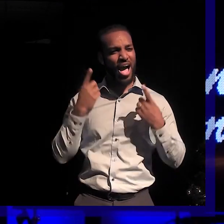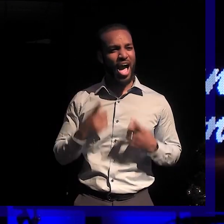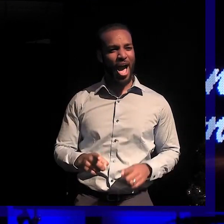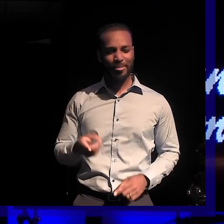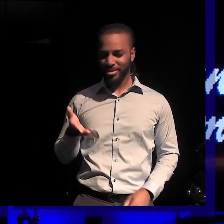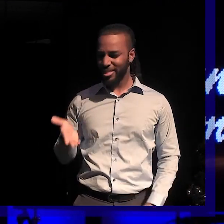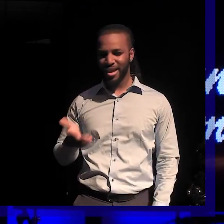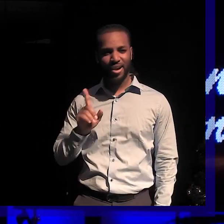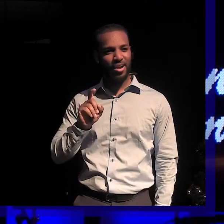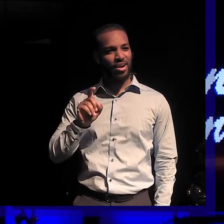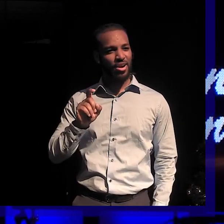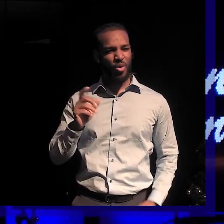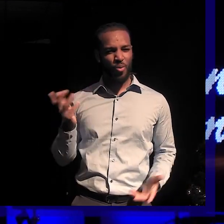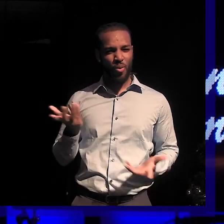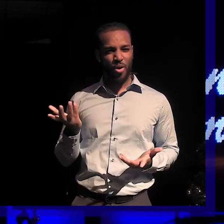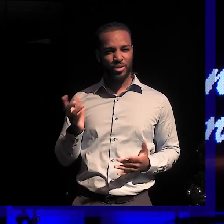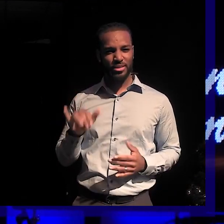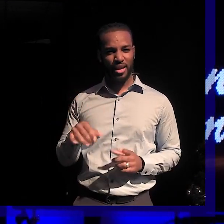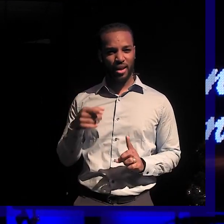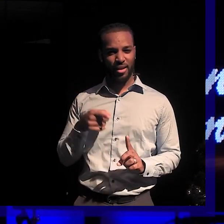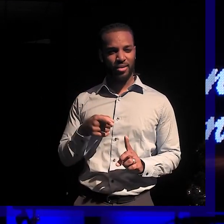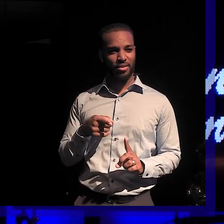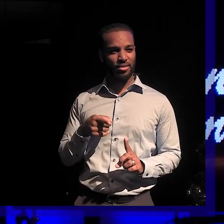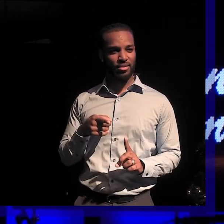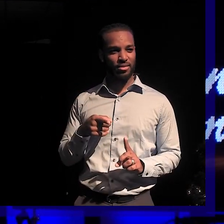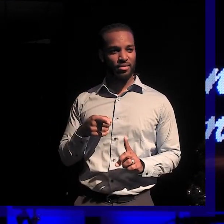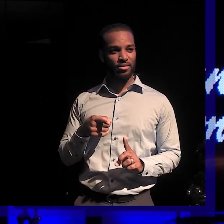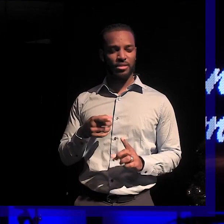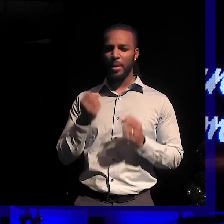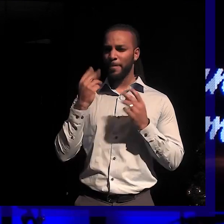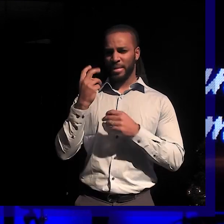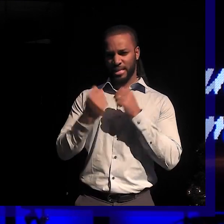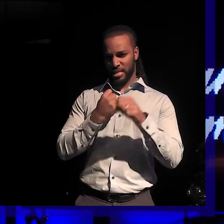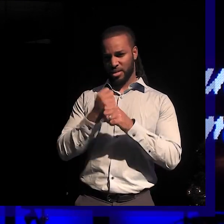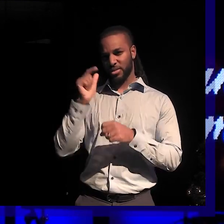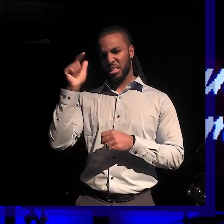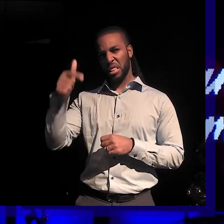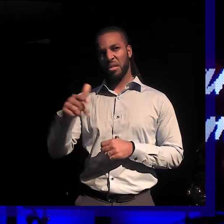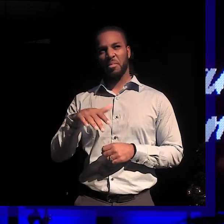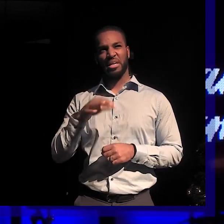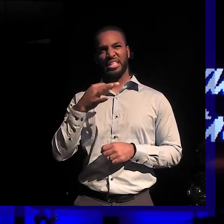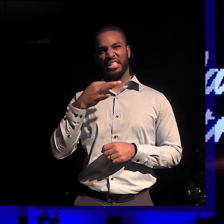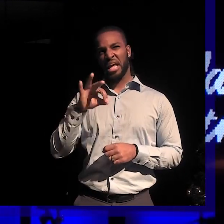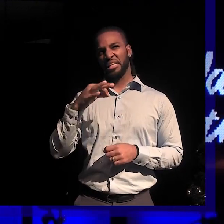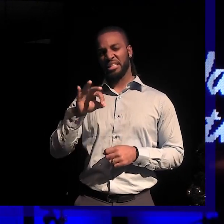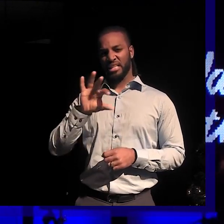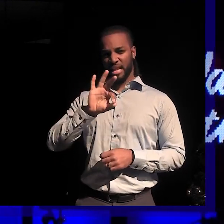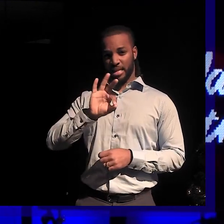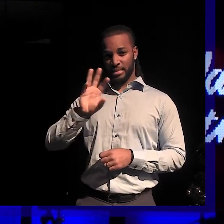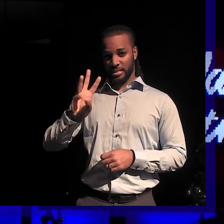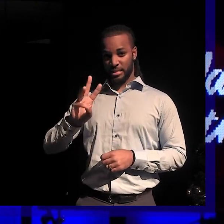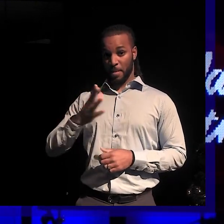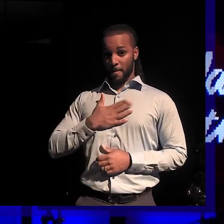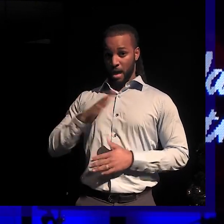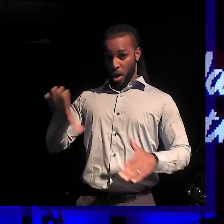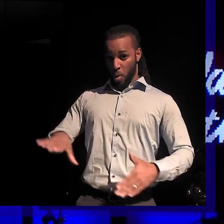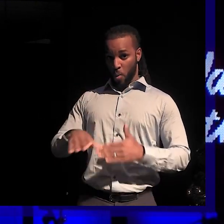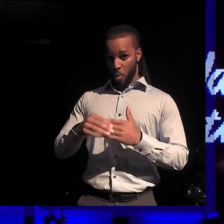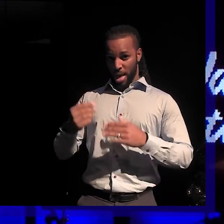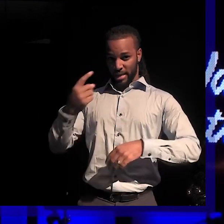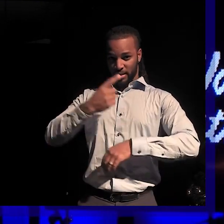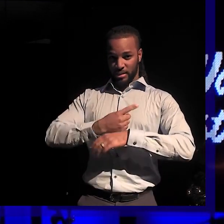What was that? And then several years later, 1996, my wedding day,